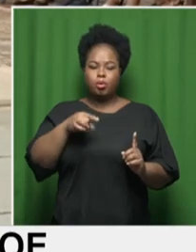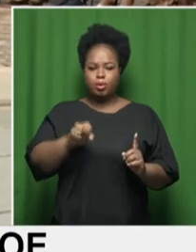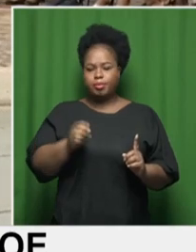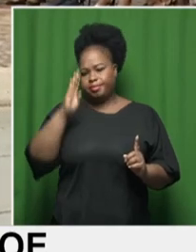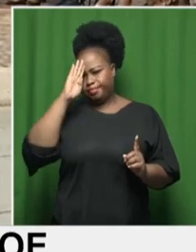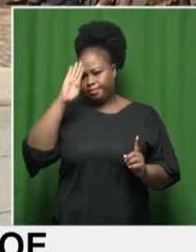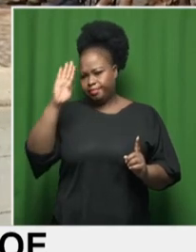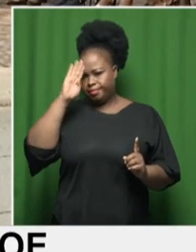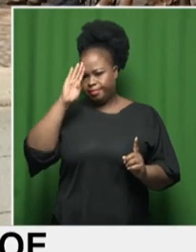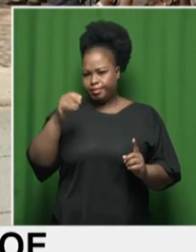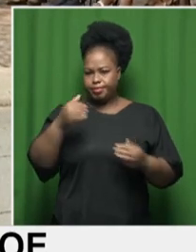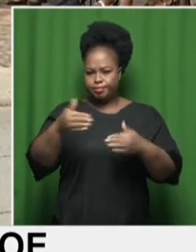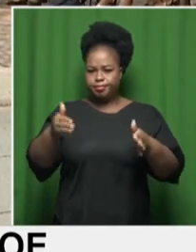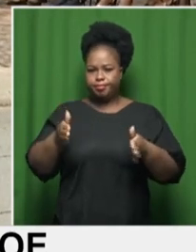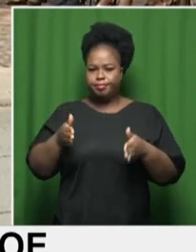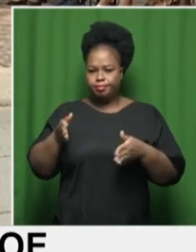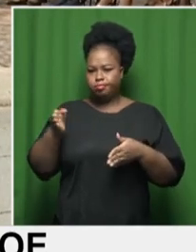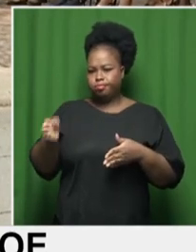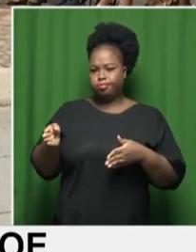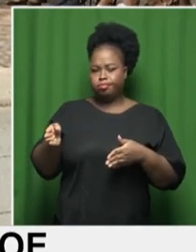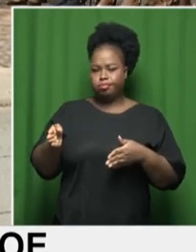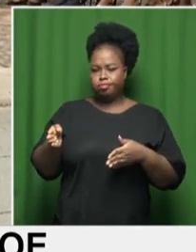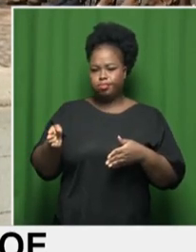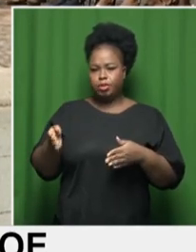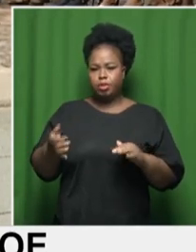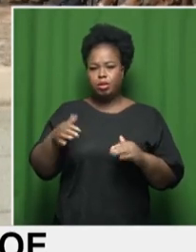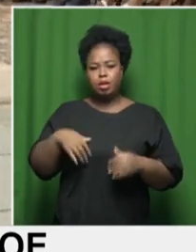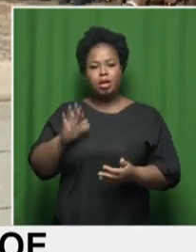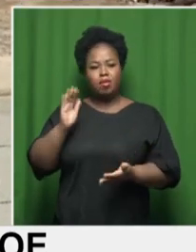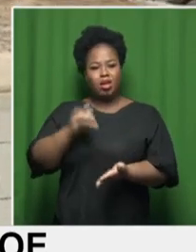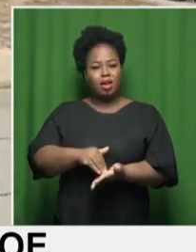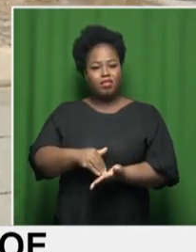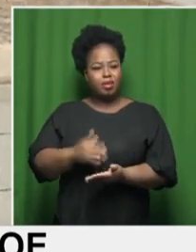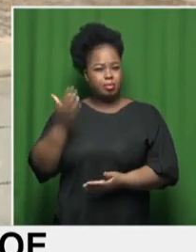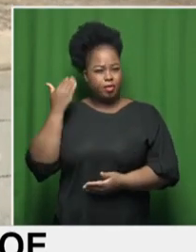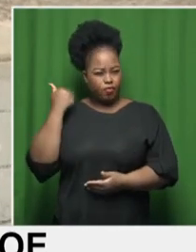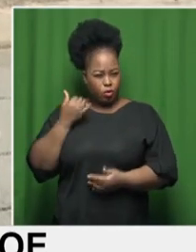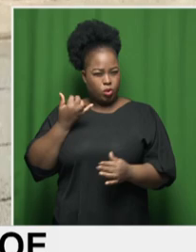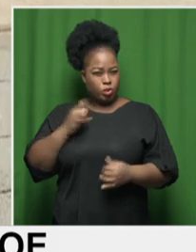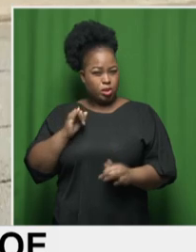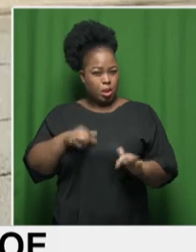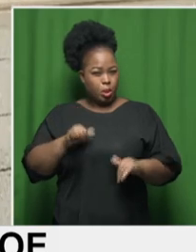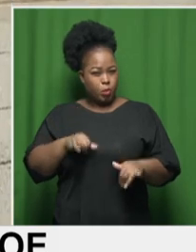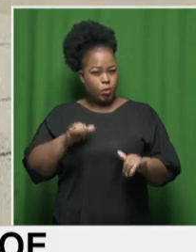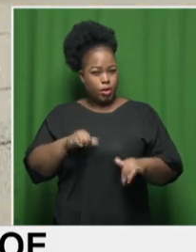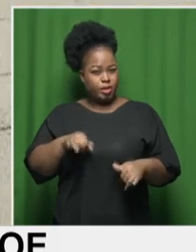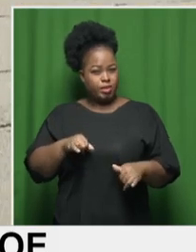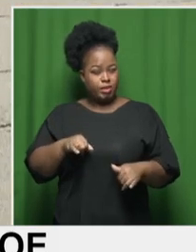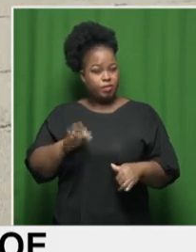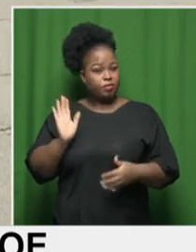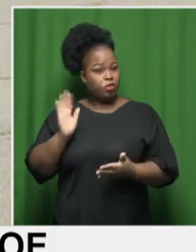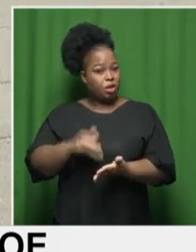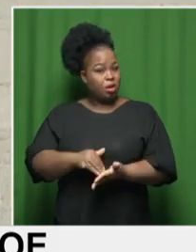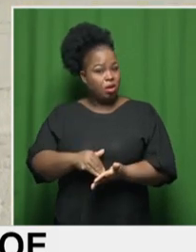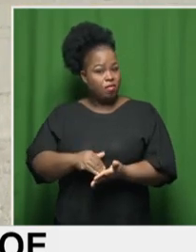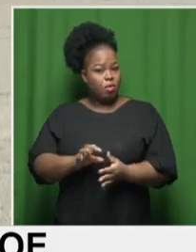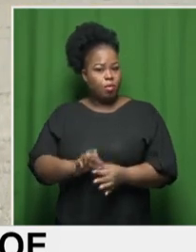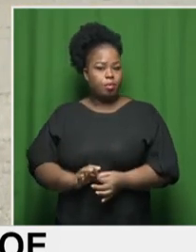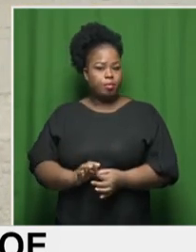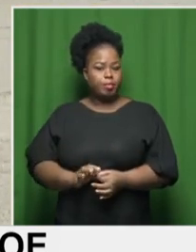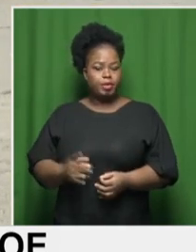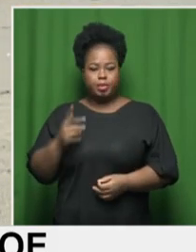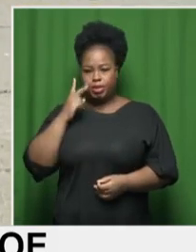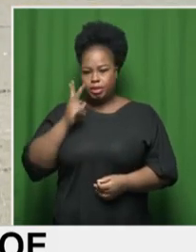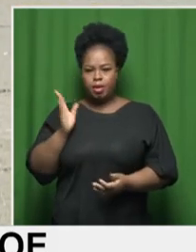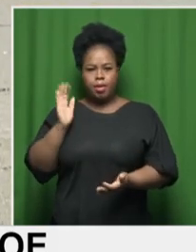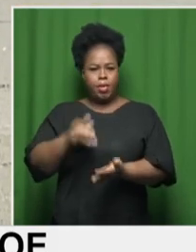morning to you. I see the body has arrived. When you spoke to Itumeleng earlier, they were still waiting for the body to arrive home. I see